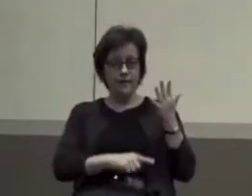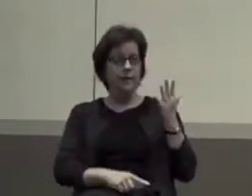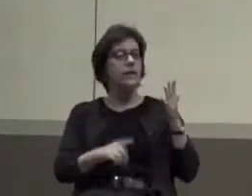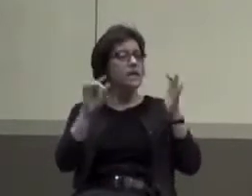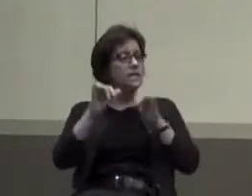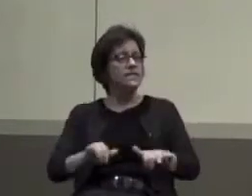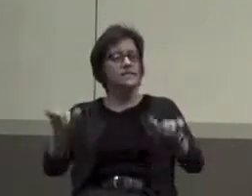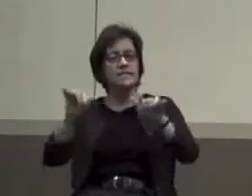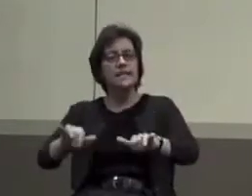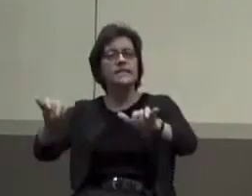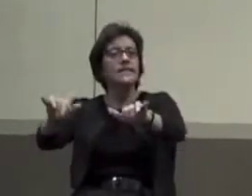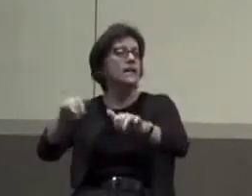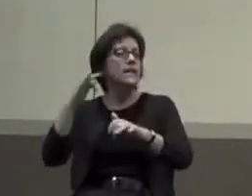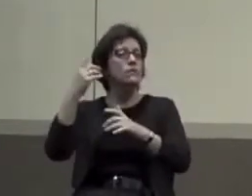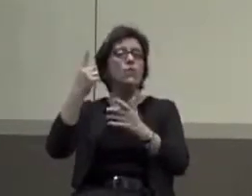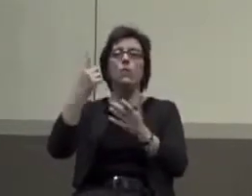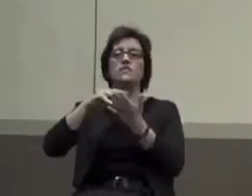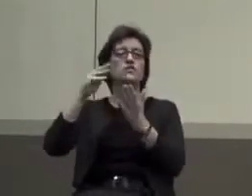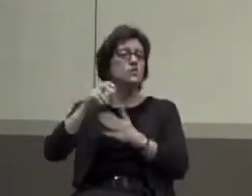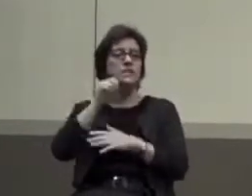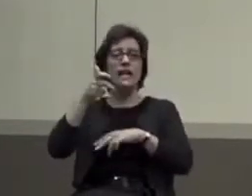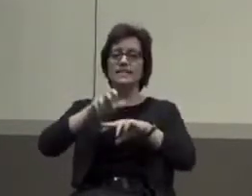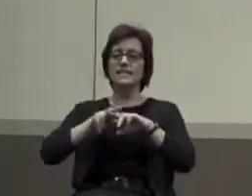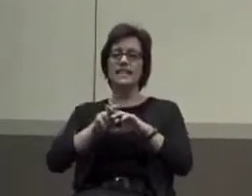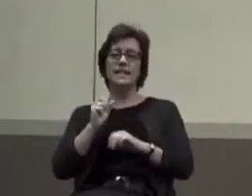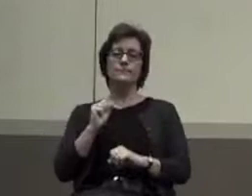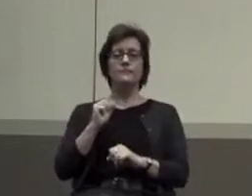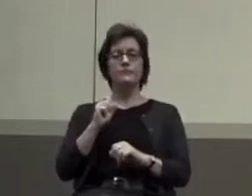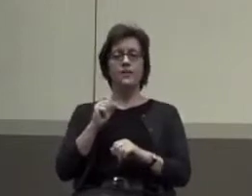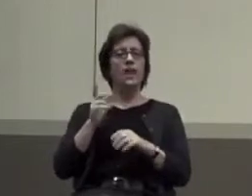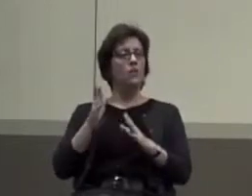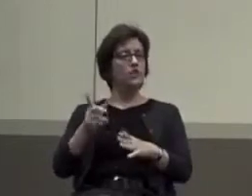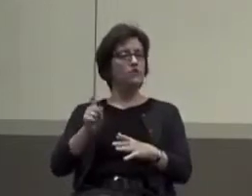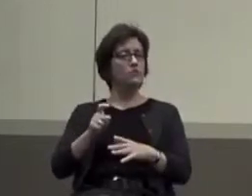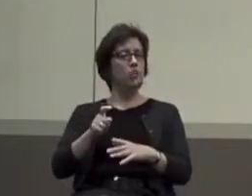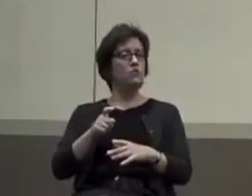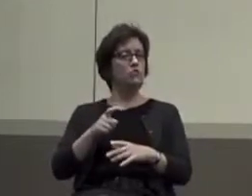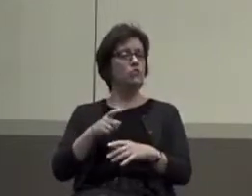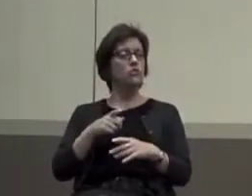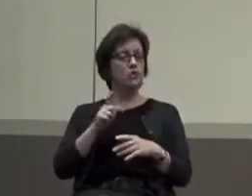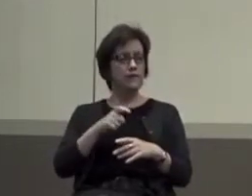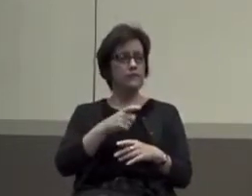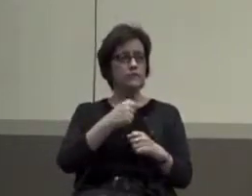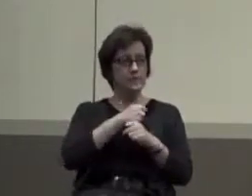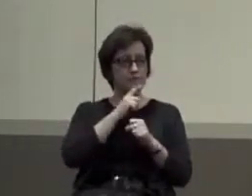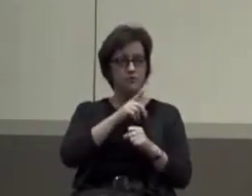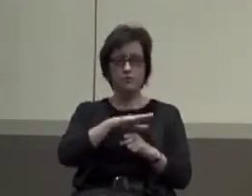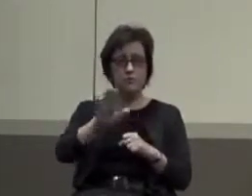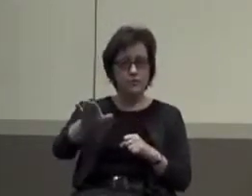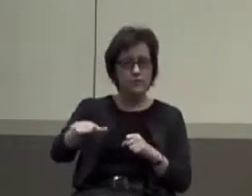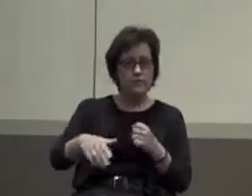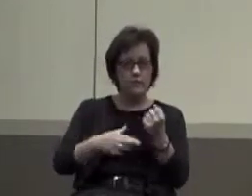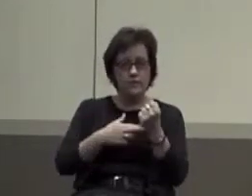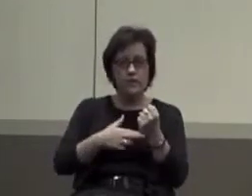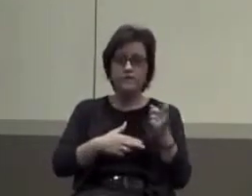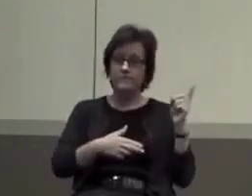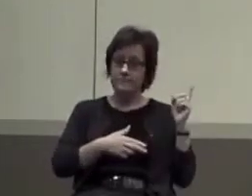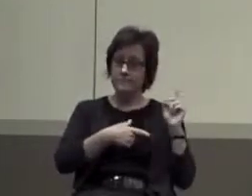one student is not sitting up like the way that they're supposed to be, then you need to make sure that you reinforce that that's what they should be